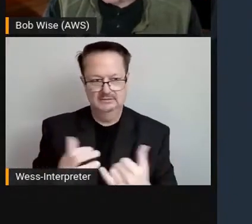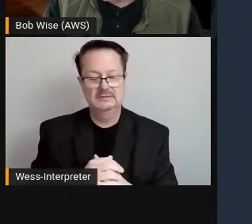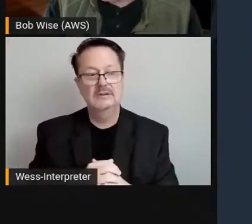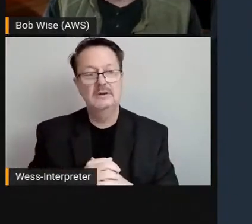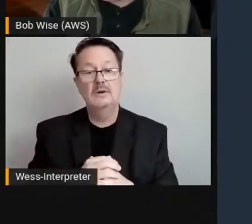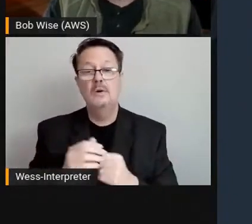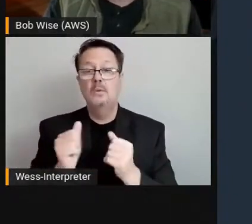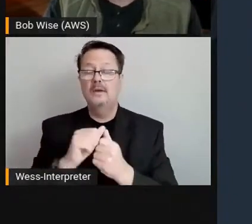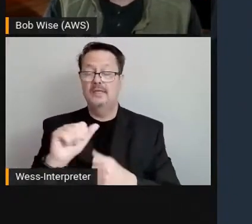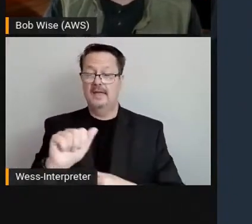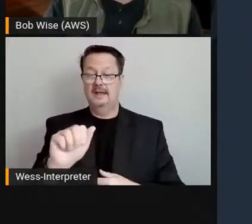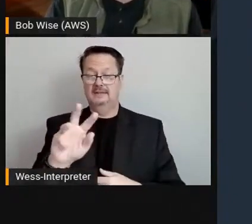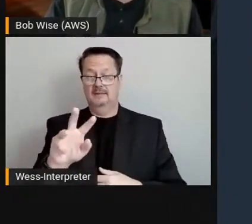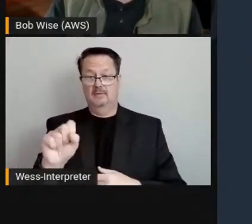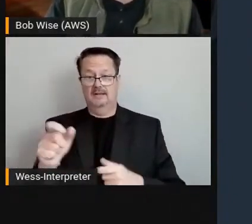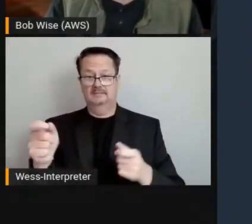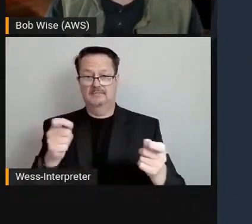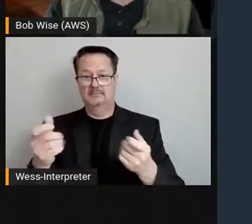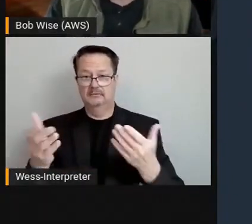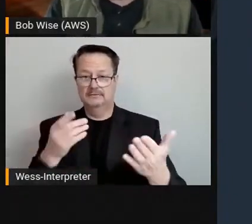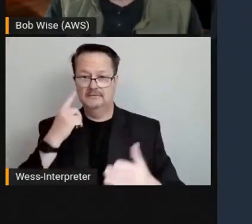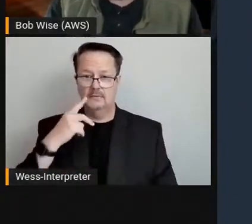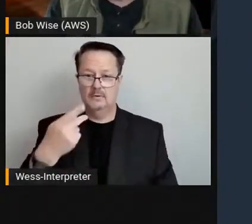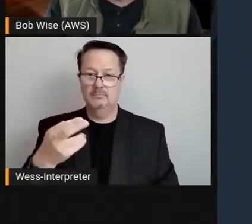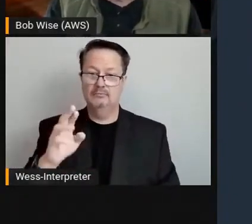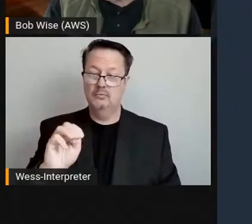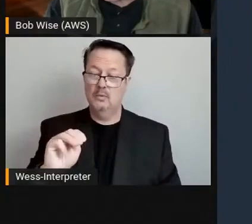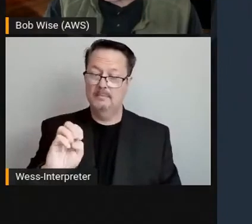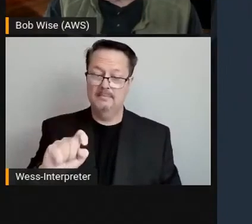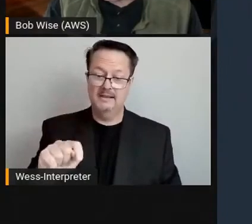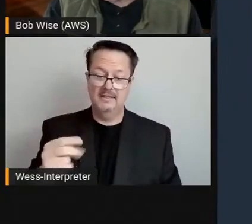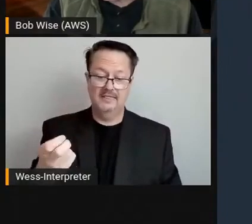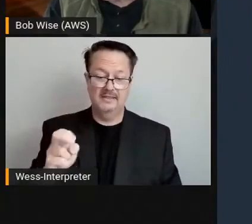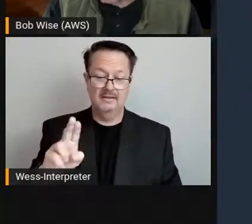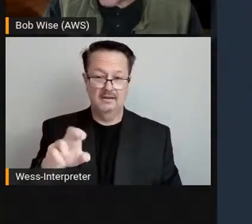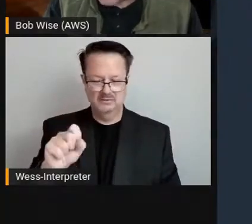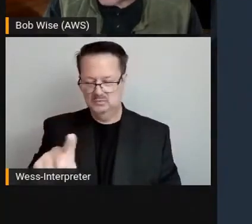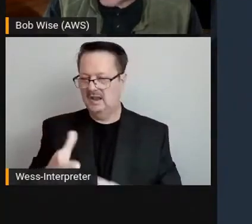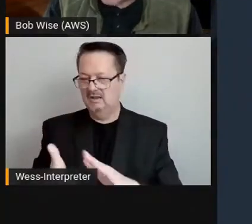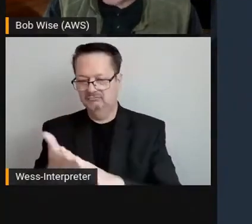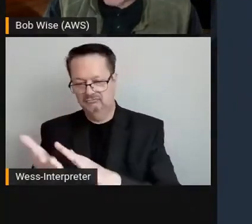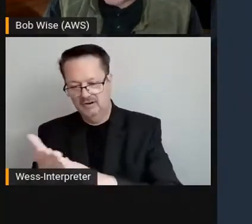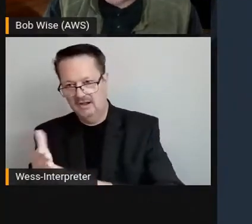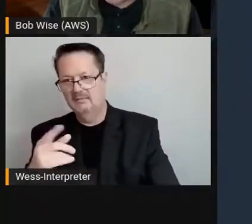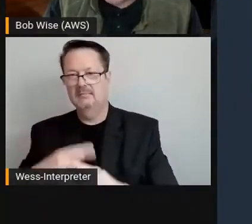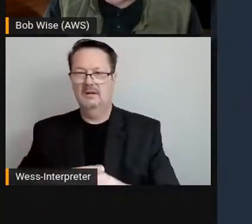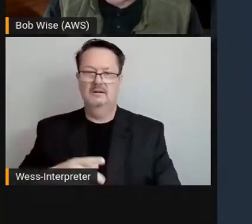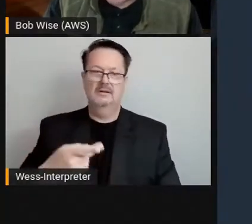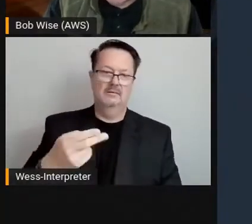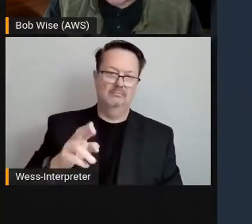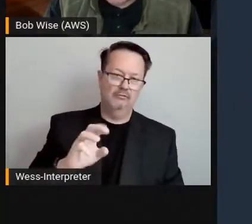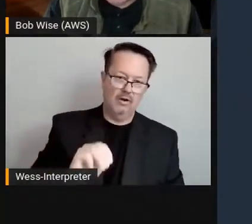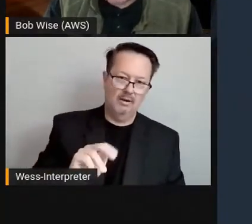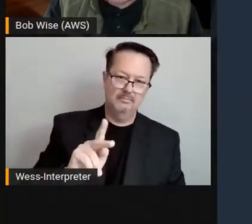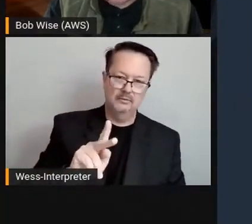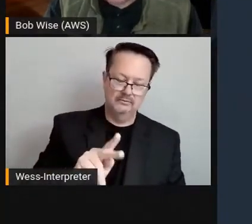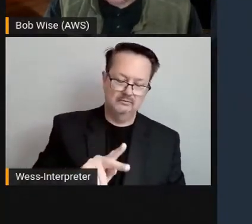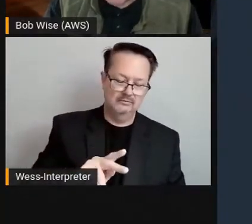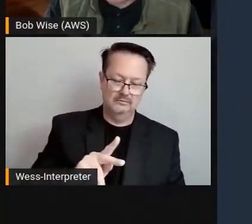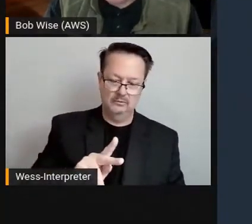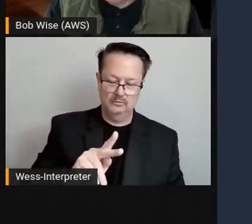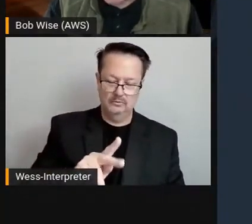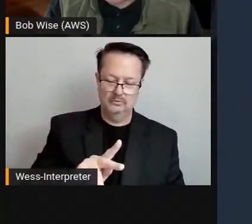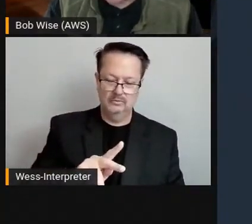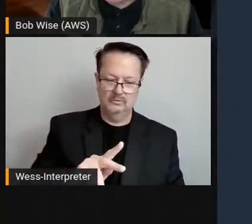With the AWS Managed Service for Prometheus, you can run Prometheus, including PromQL at scale, easily, securely, use